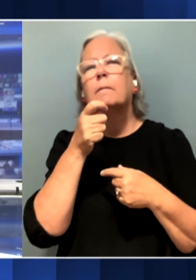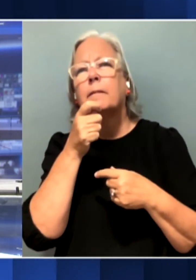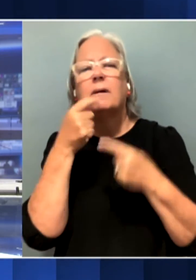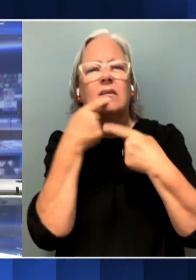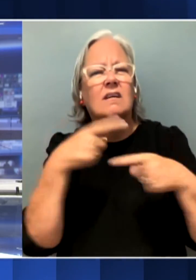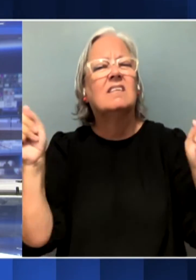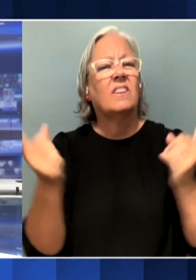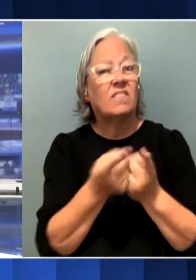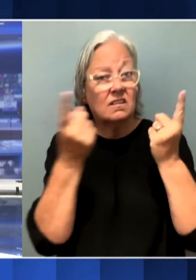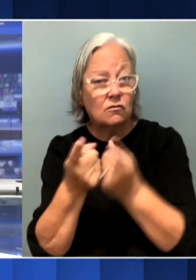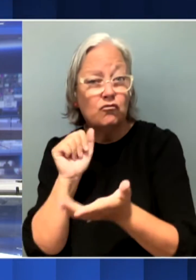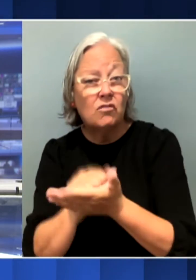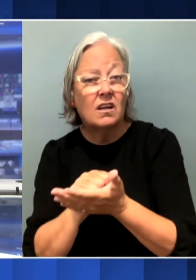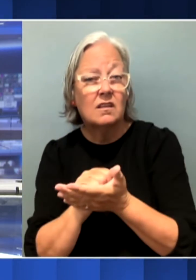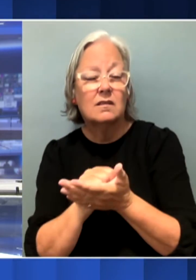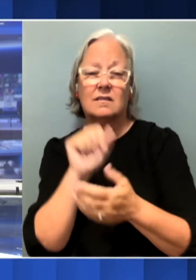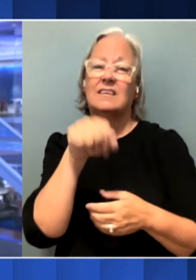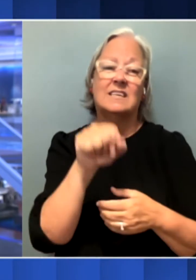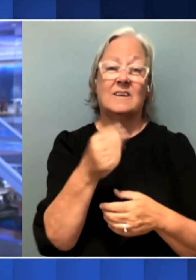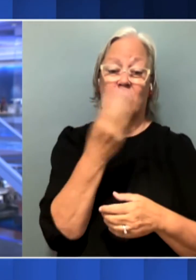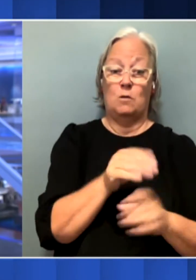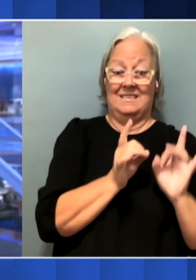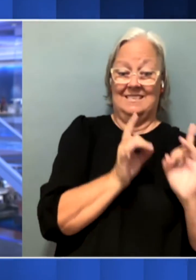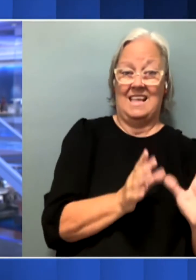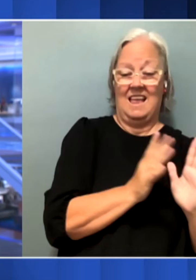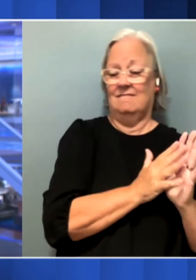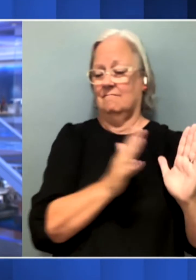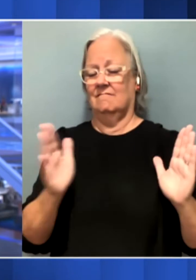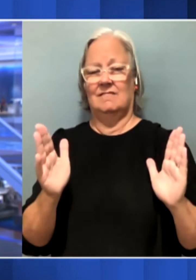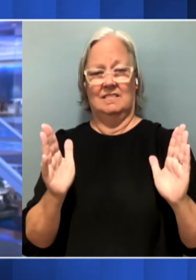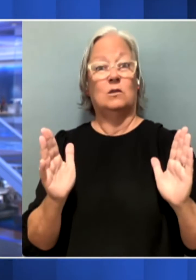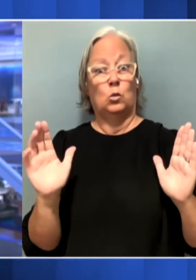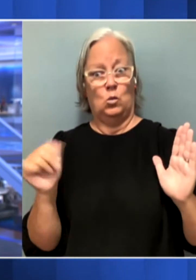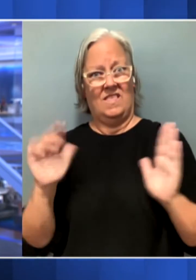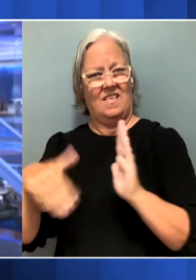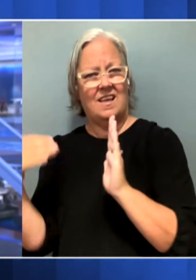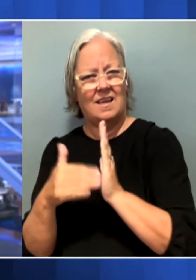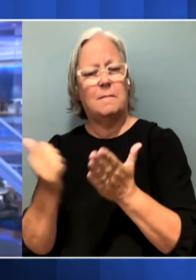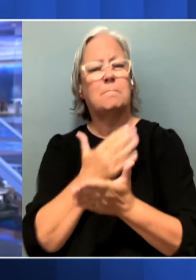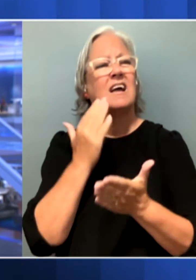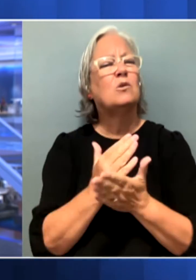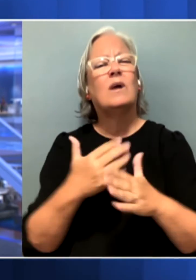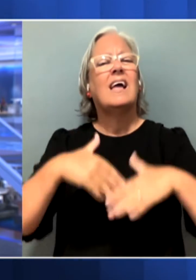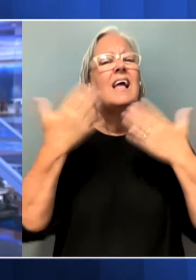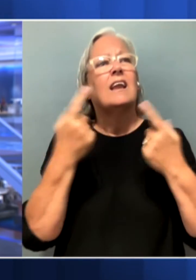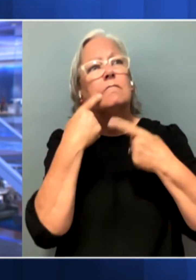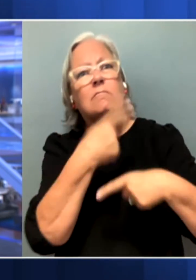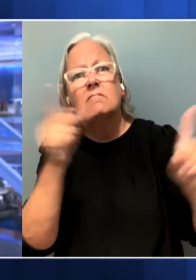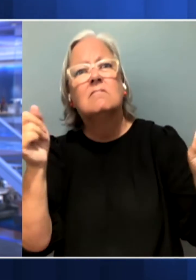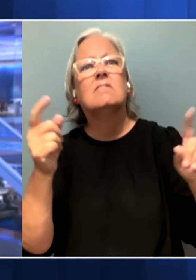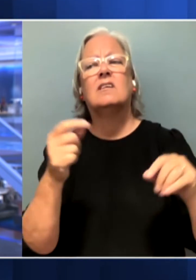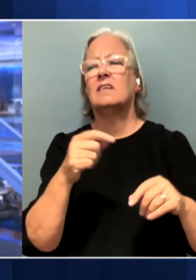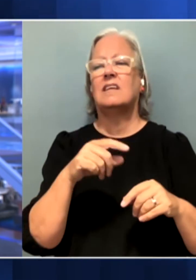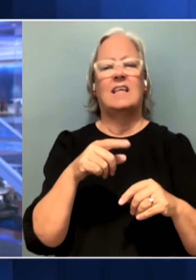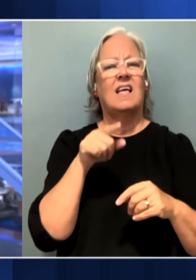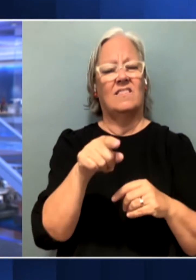concerts. Exactly right. We're there from the start until the finish. We make sure any announcements from the venue are being interpreted, the support act,